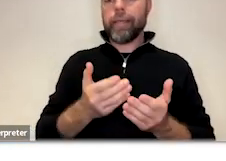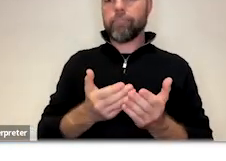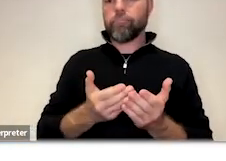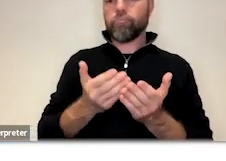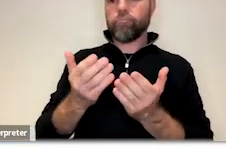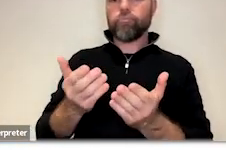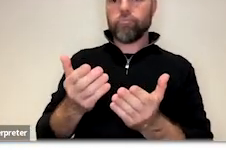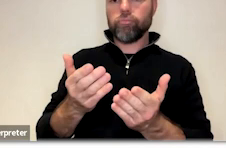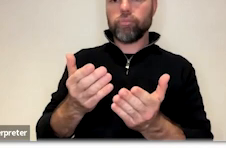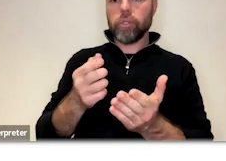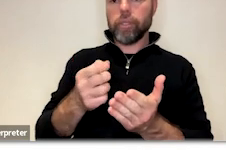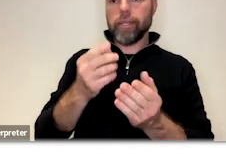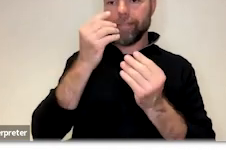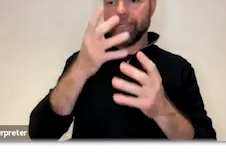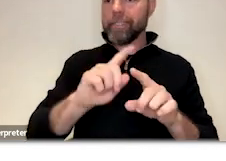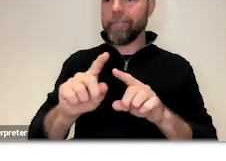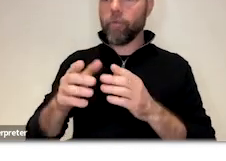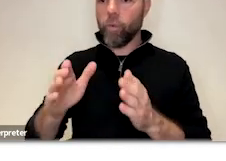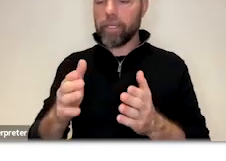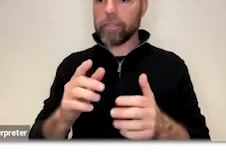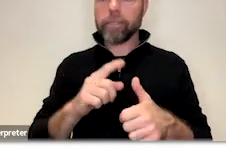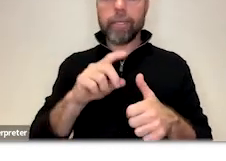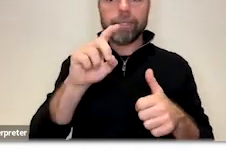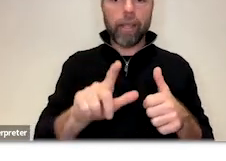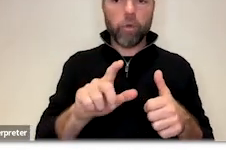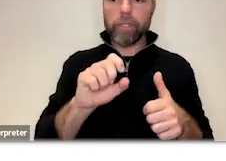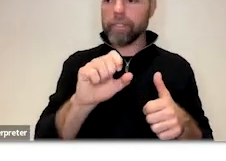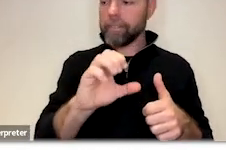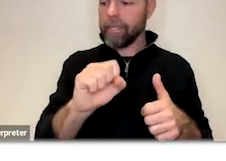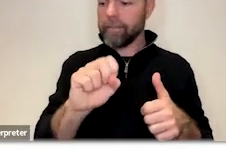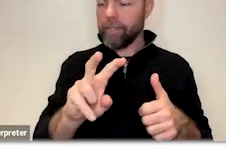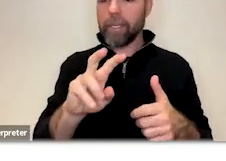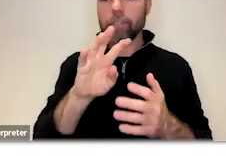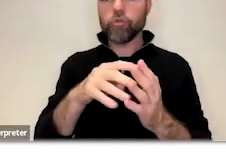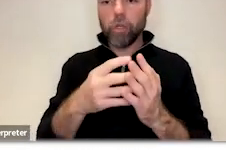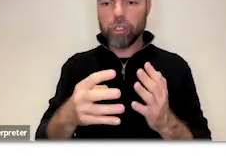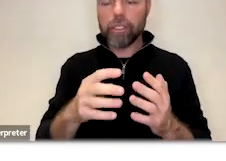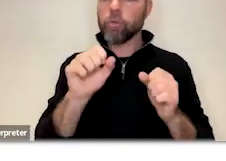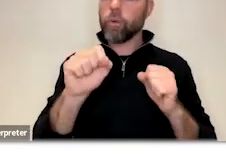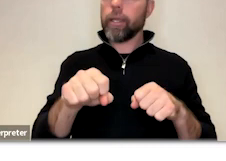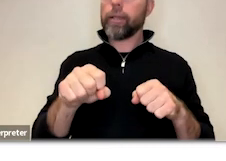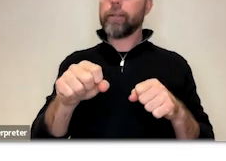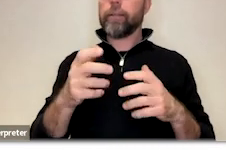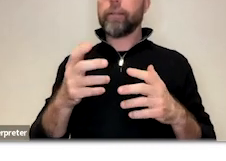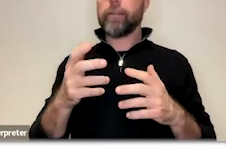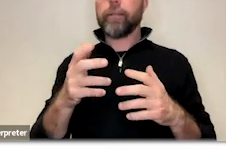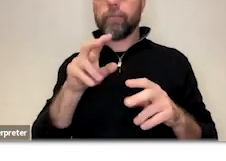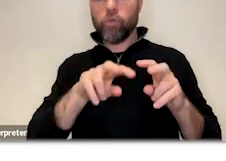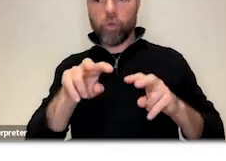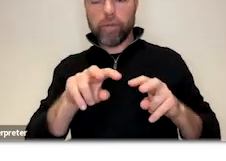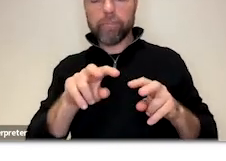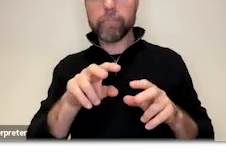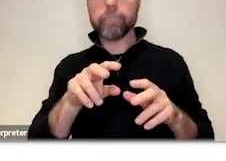a variety of different ways. We have downloadable CSV or spreadsheet files that you can take a look at,